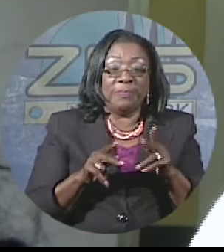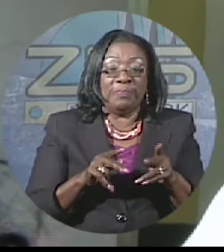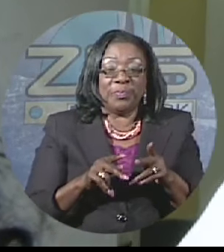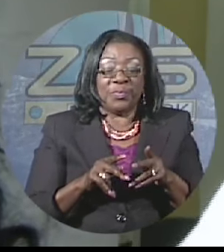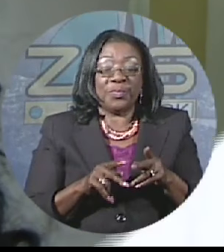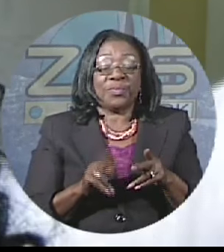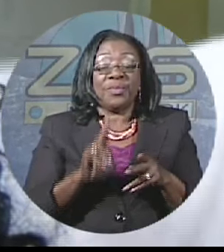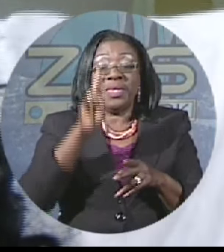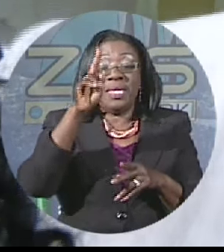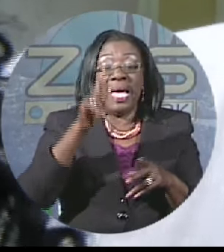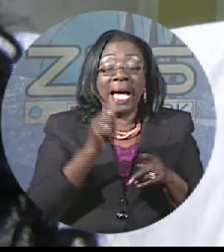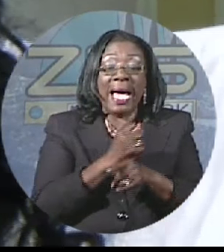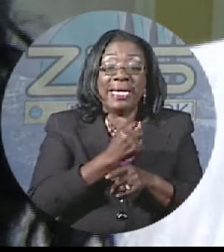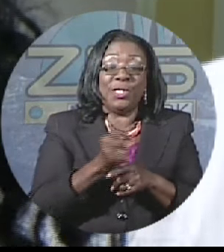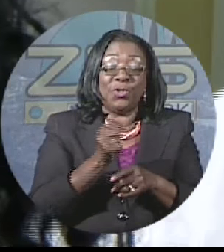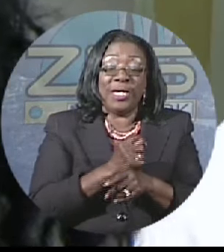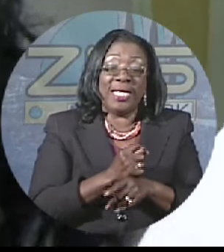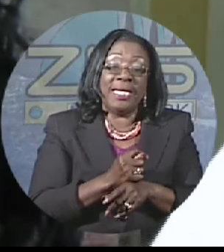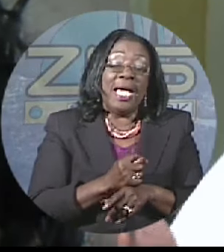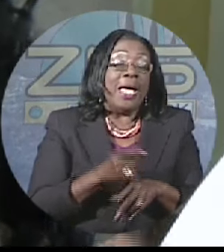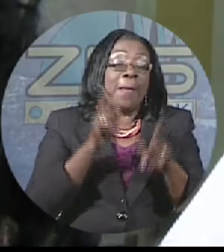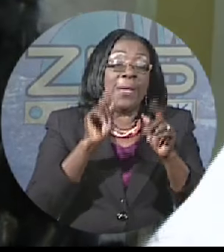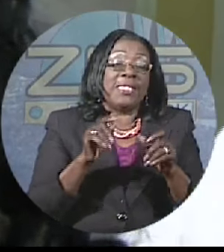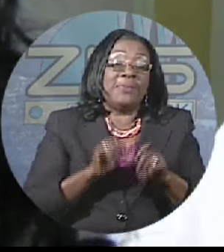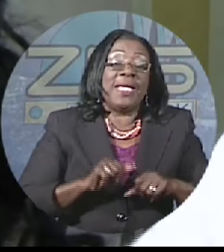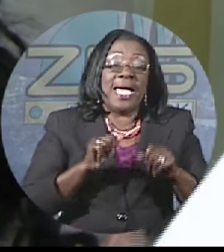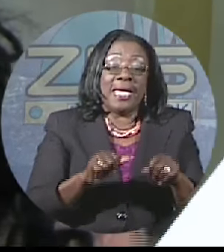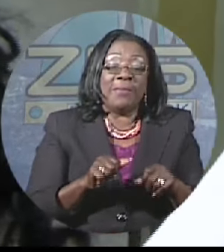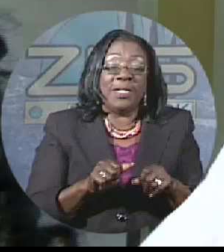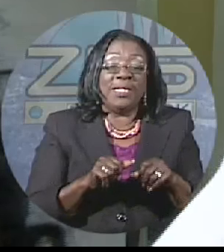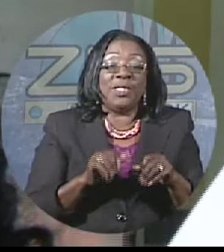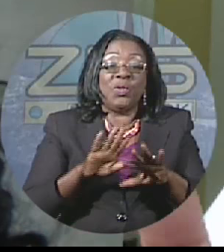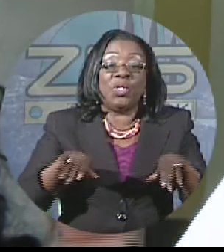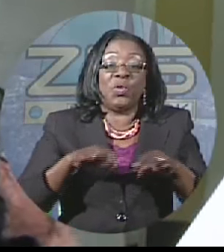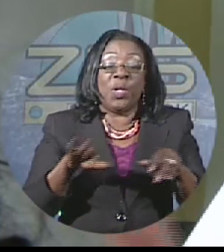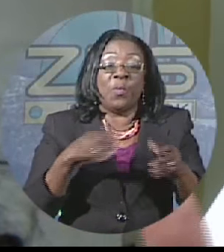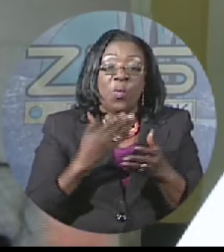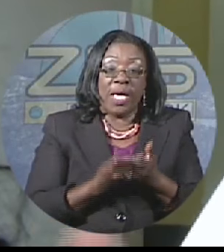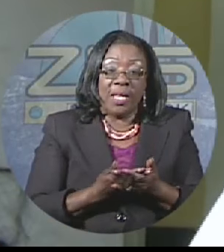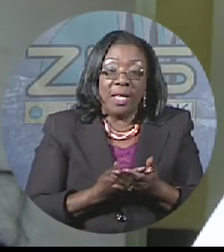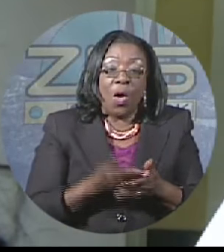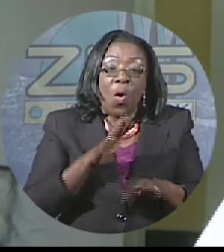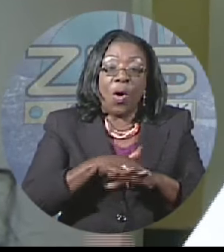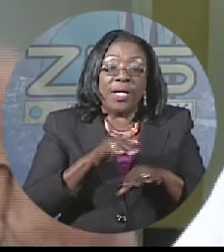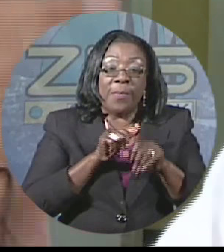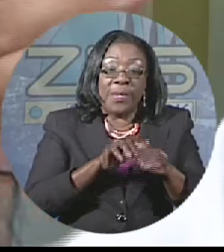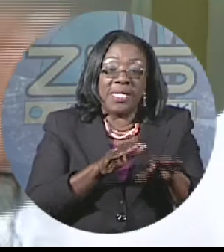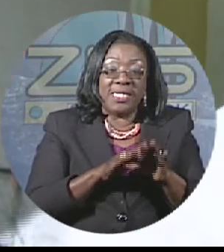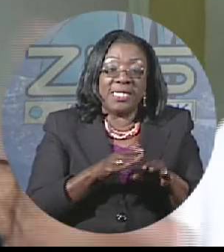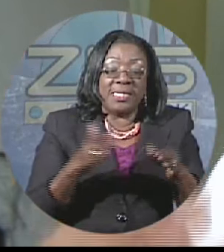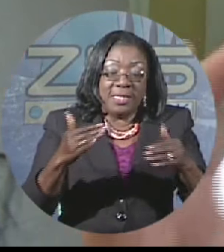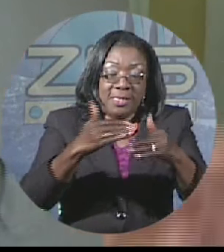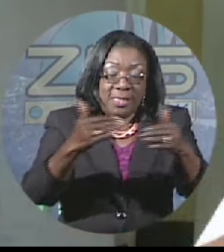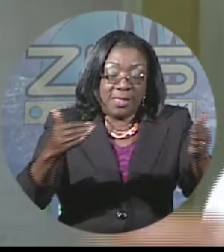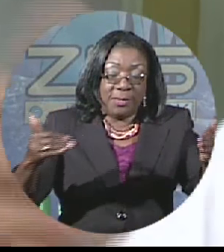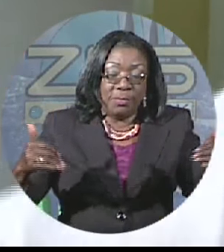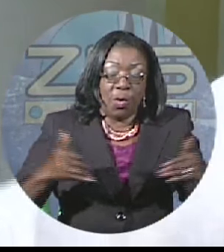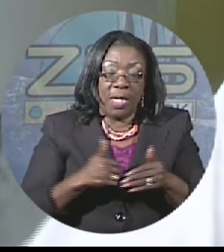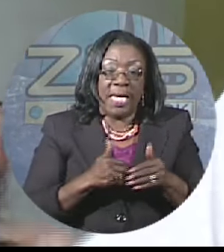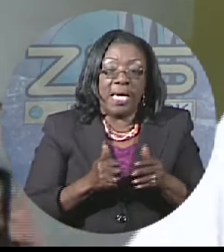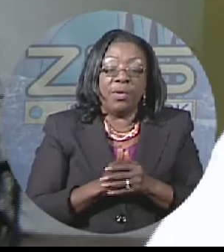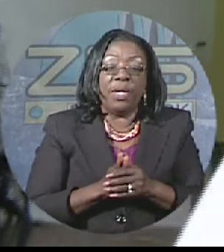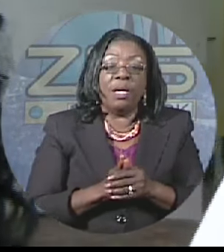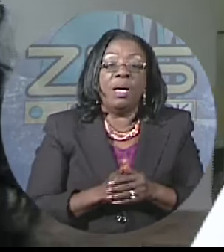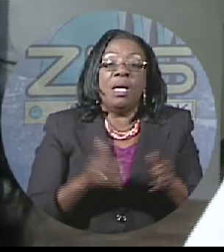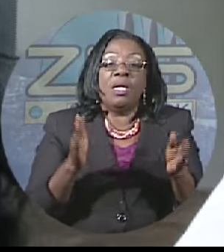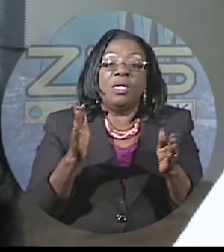trained, well trained to swim around. Beach water polo is the field is much, much smaller. Ball is smaller,